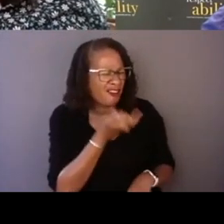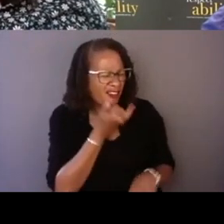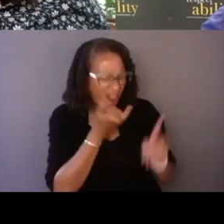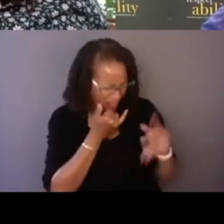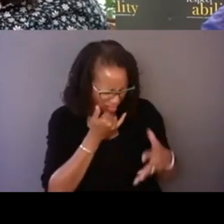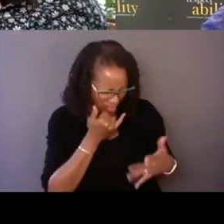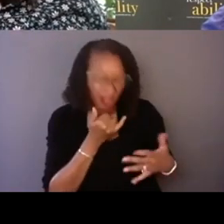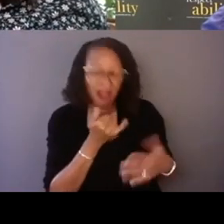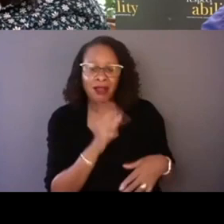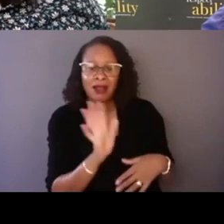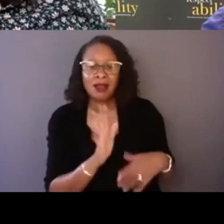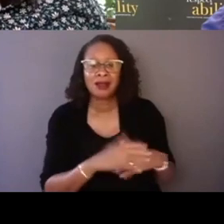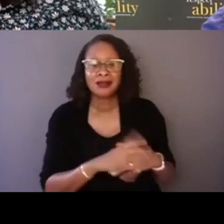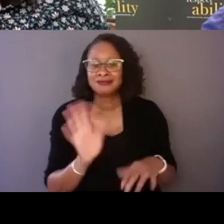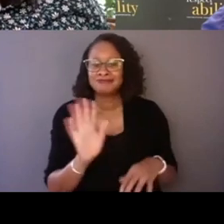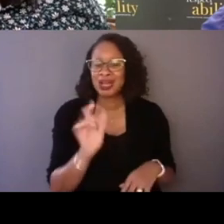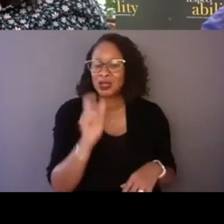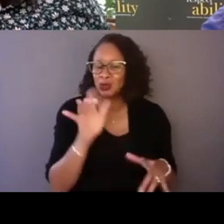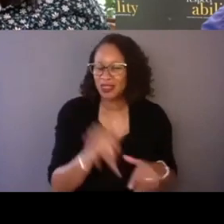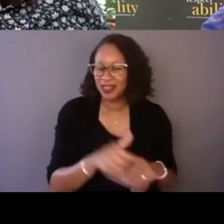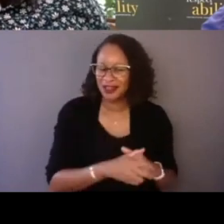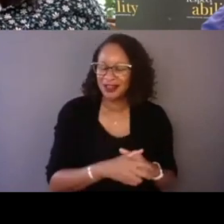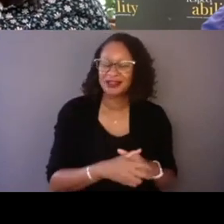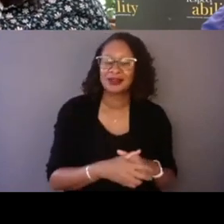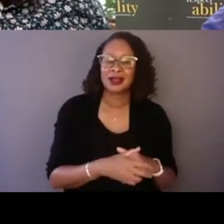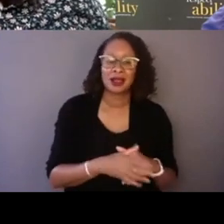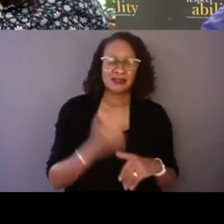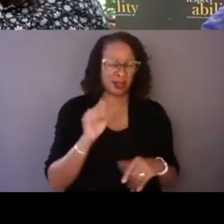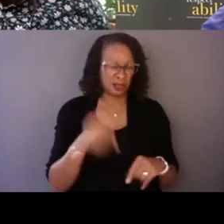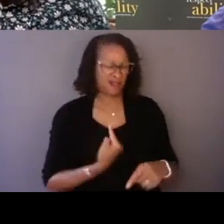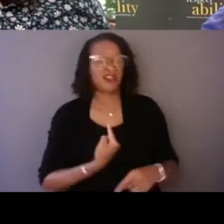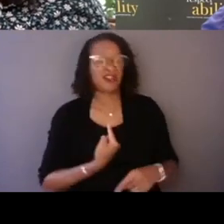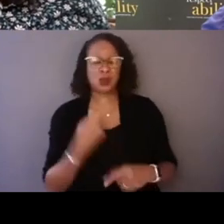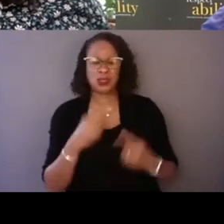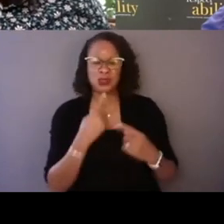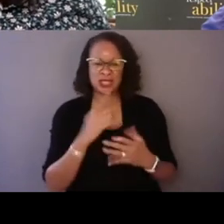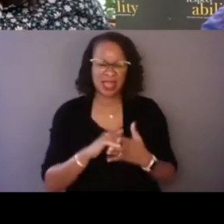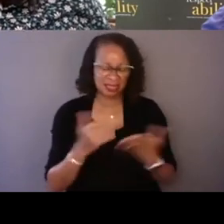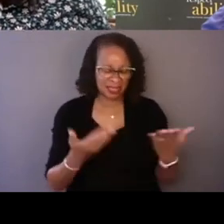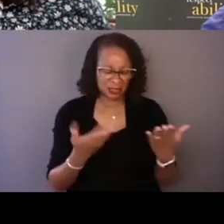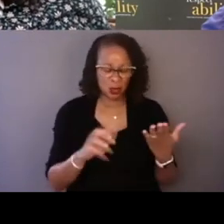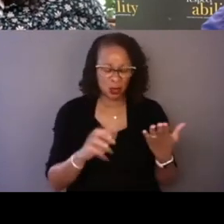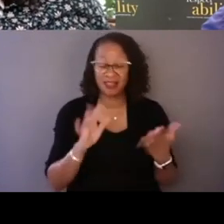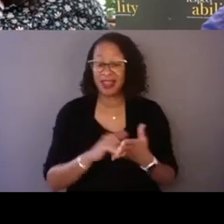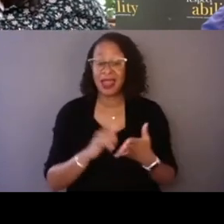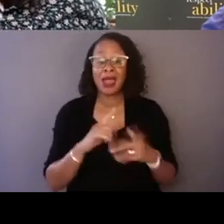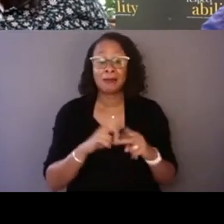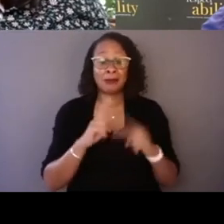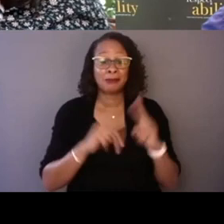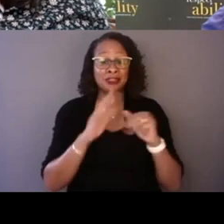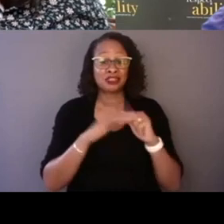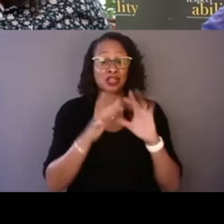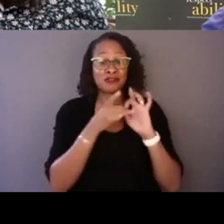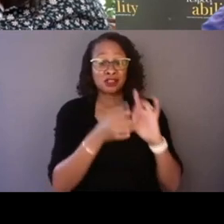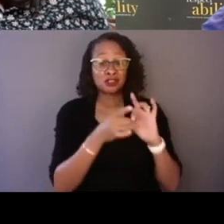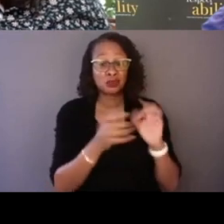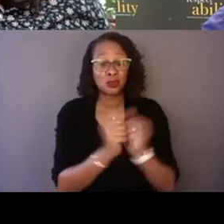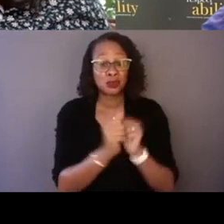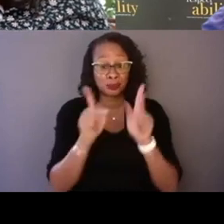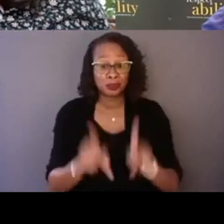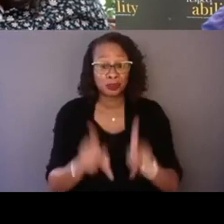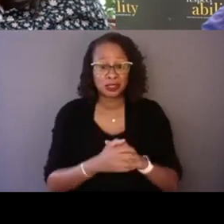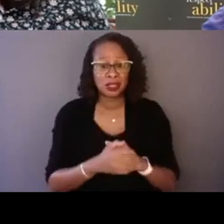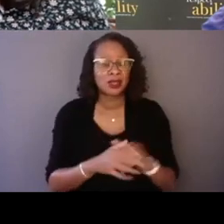wrong, but I was offended when you said this or that, but first building a bond with the person, like what's